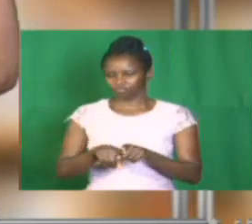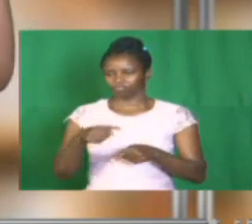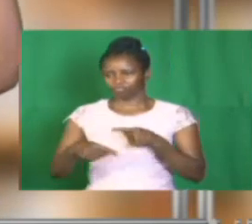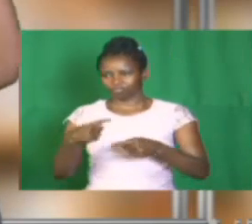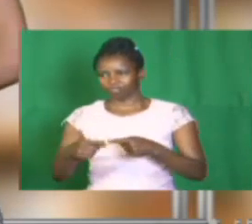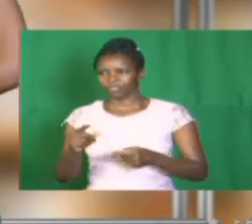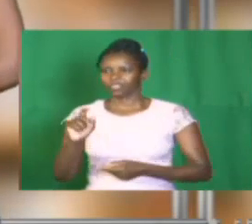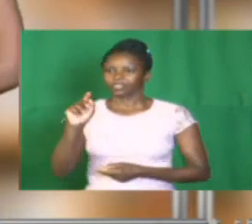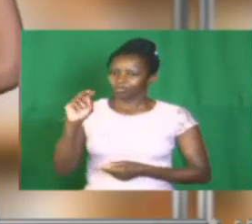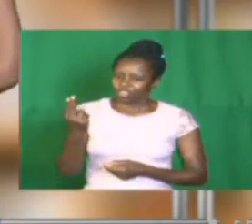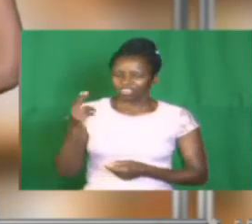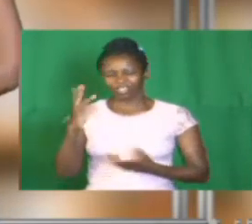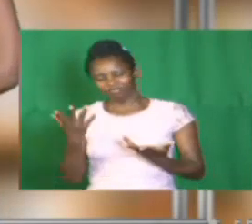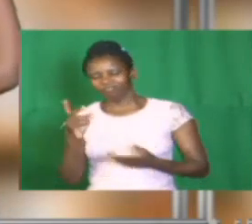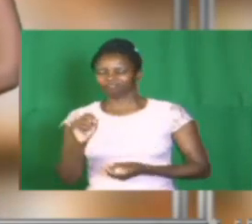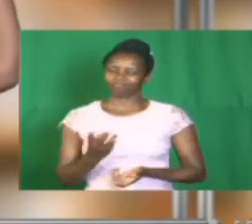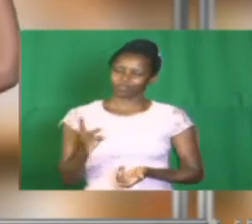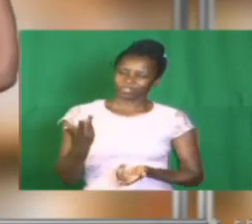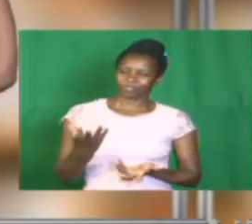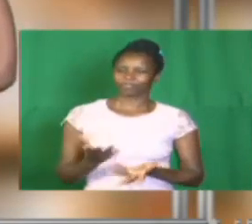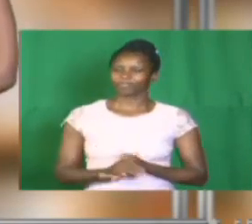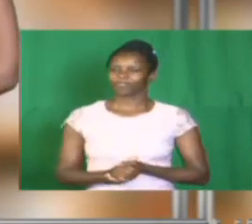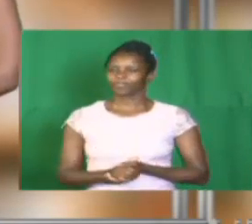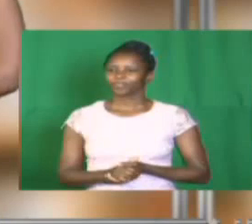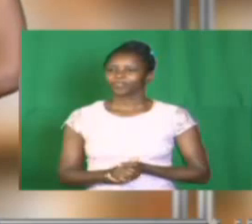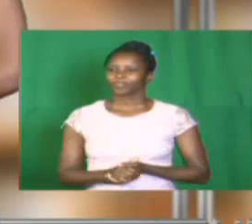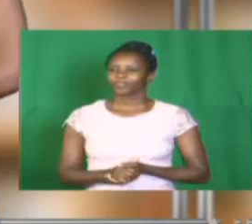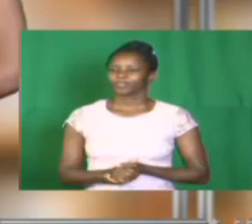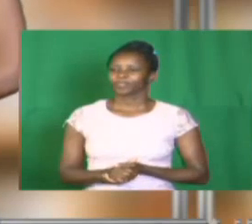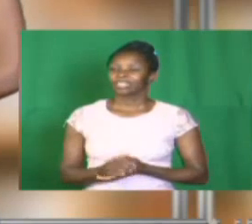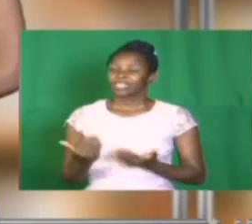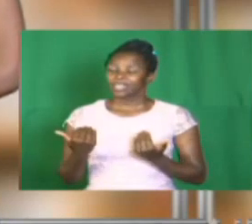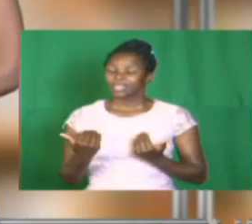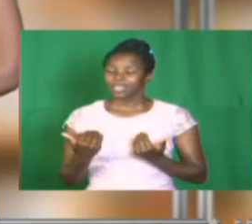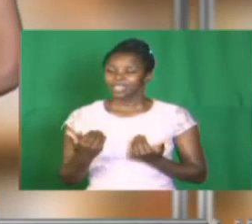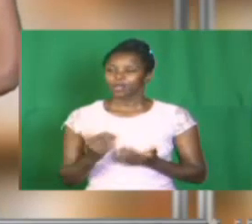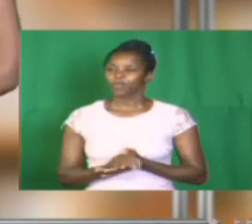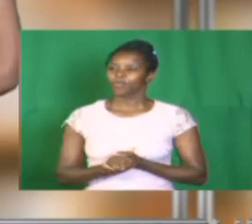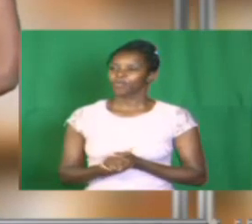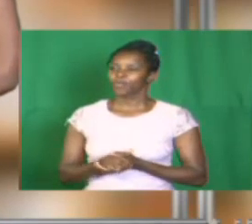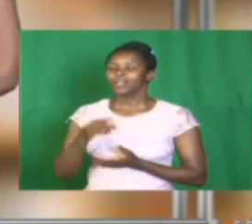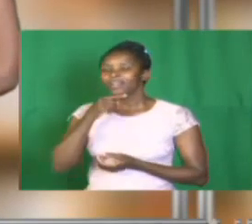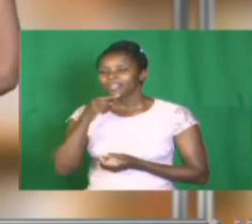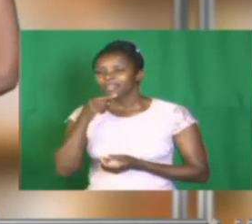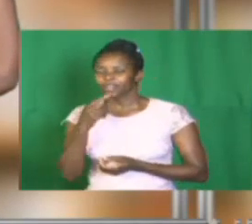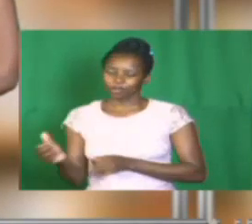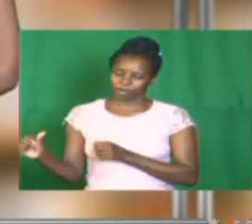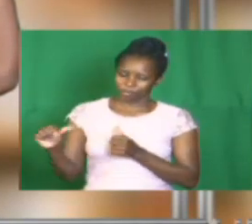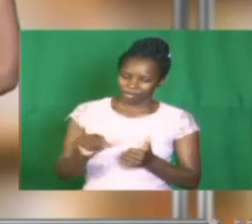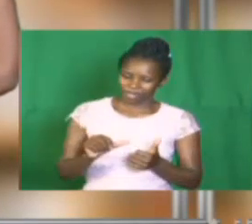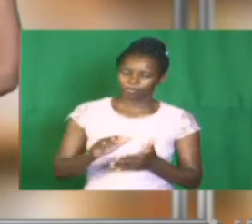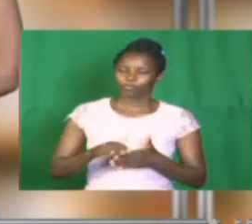Tuesday. All right, without wasting any time, Lerato will be right back with Prudence Masego, and they'll